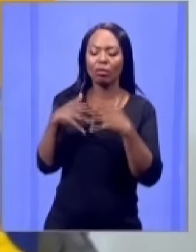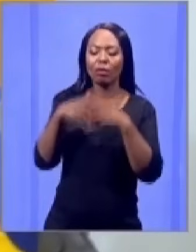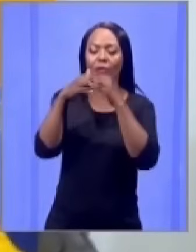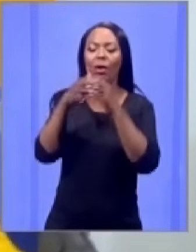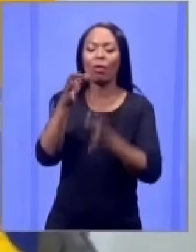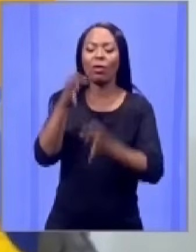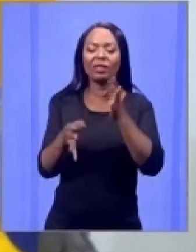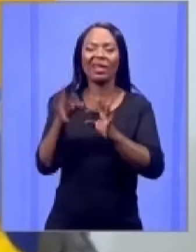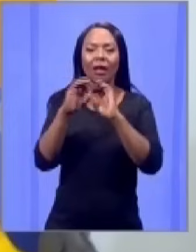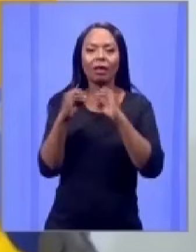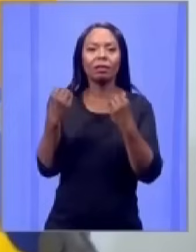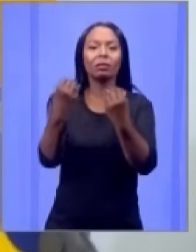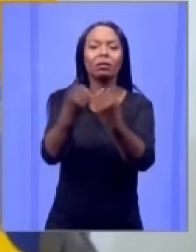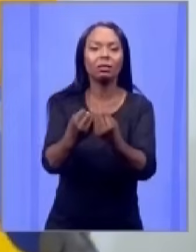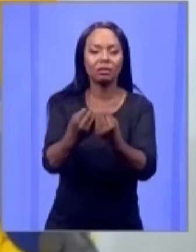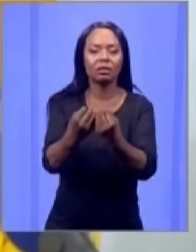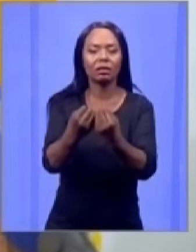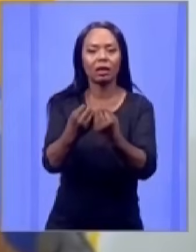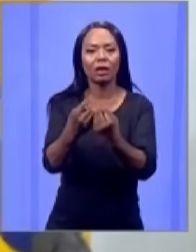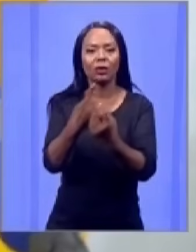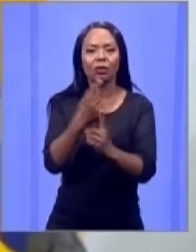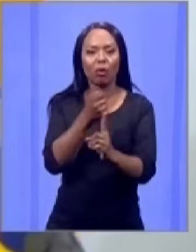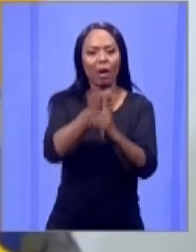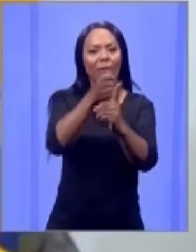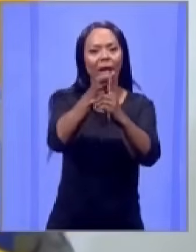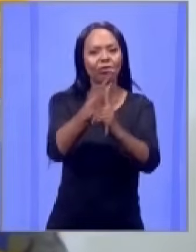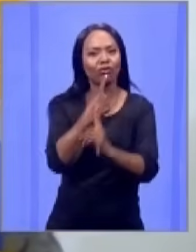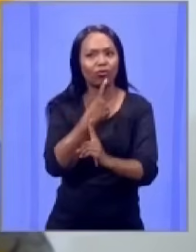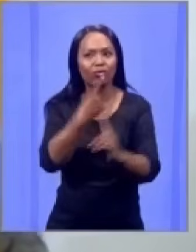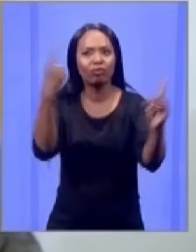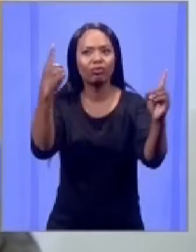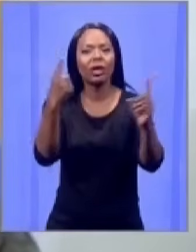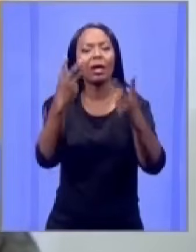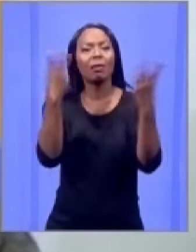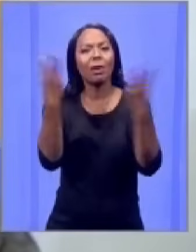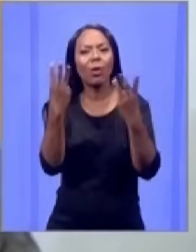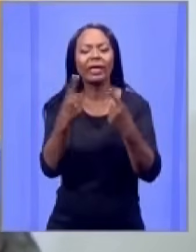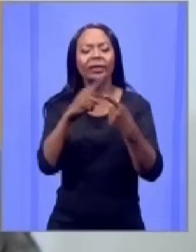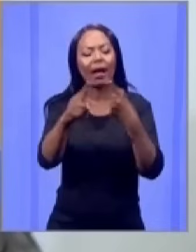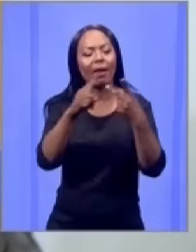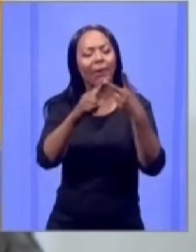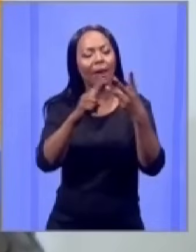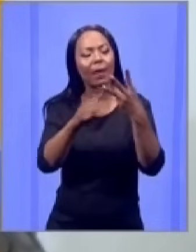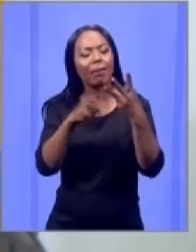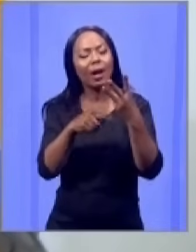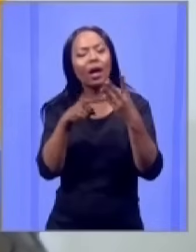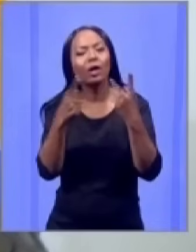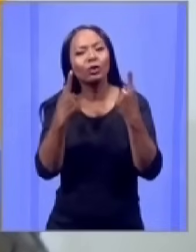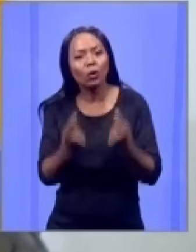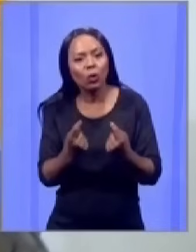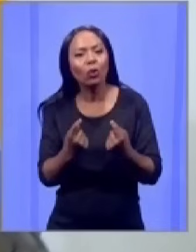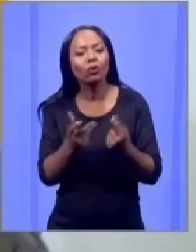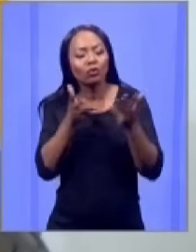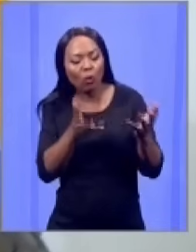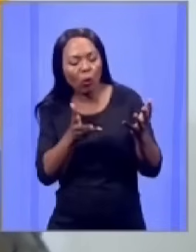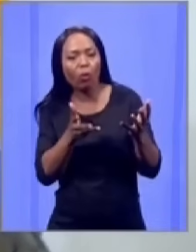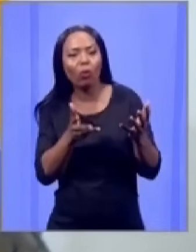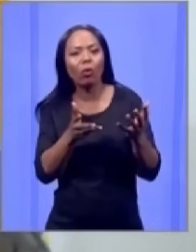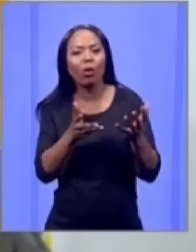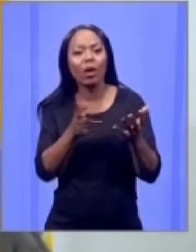you pursue, you say to the people what you want to do for them, and they vote you on for you on the basis of